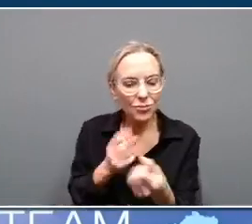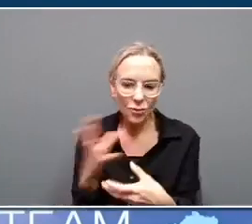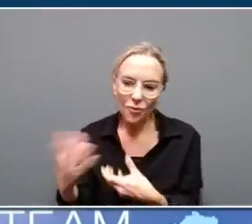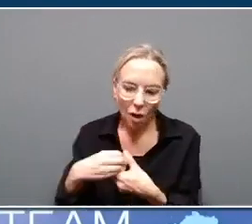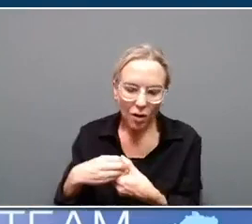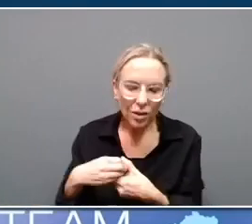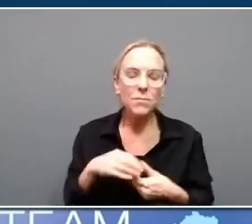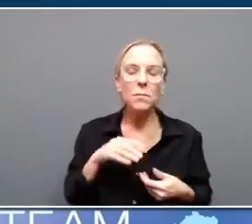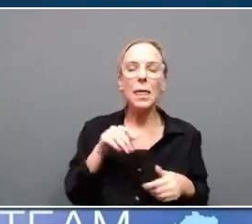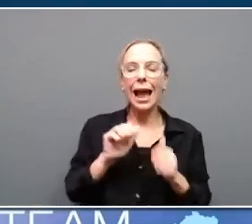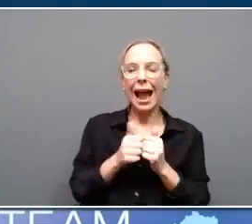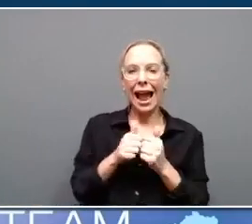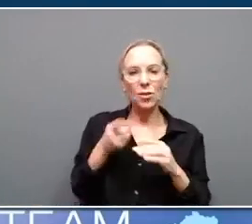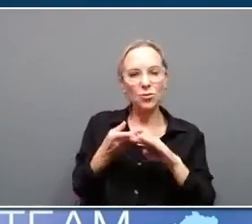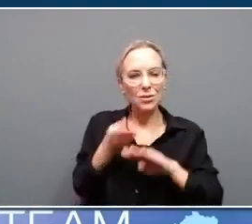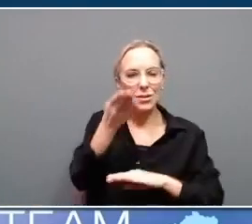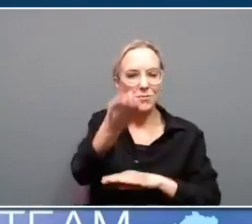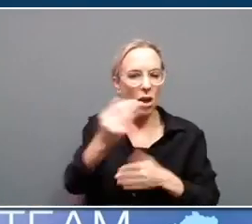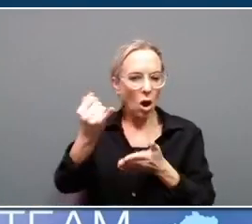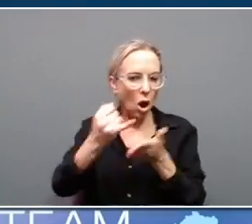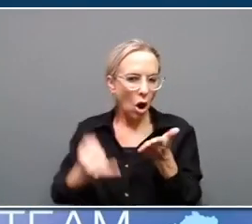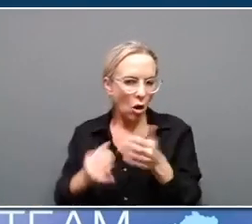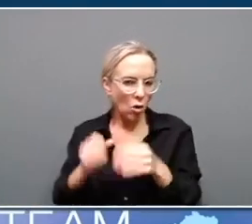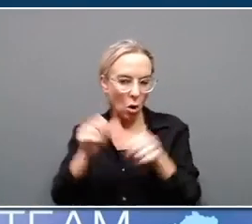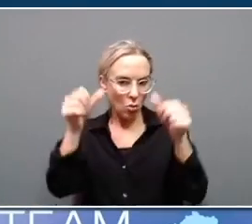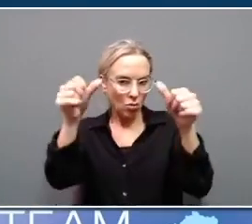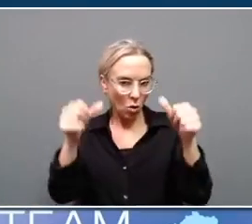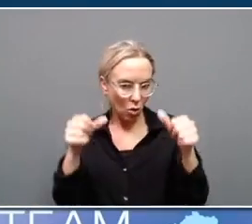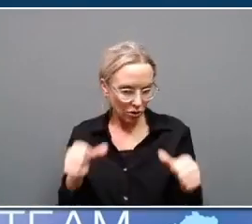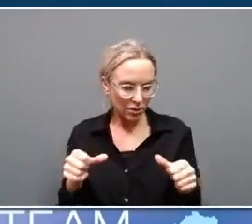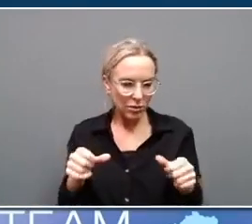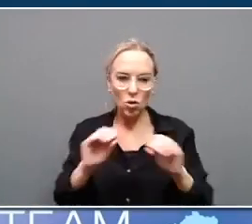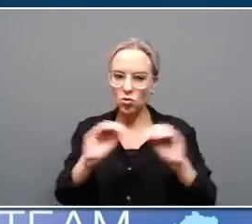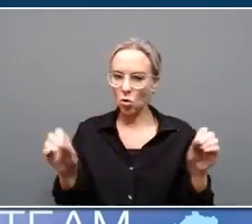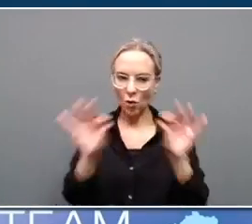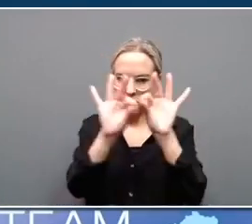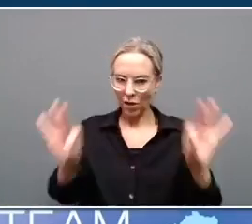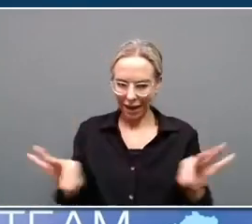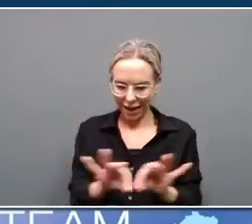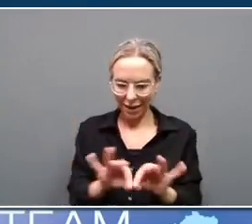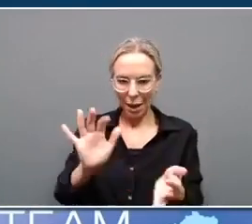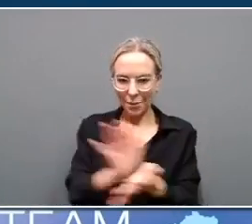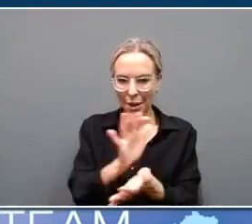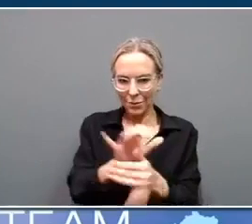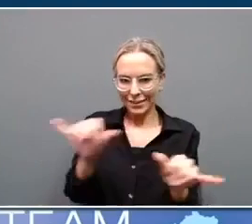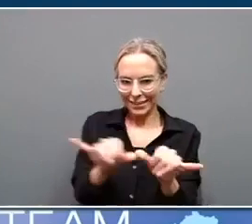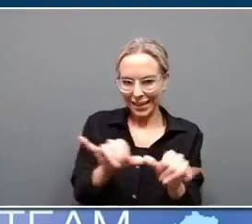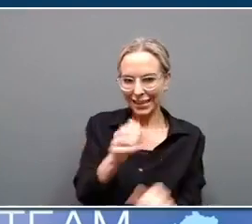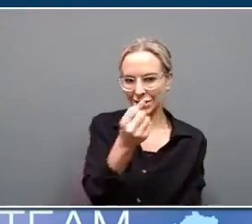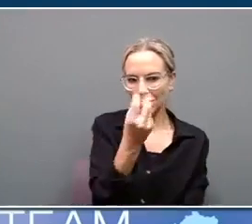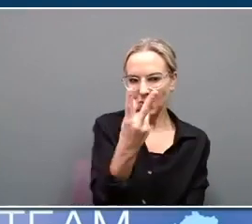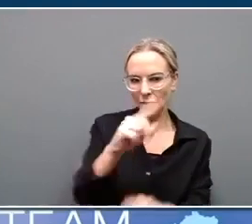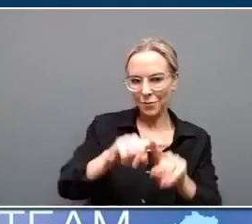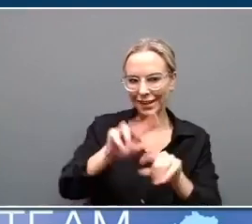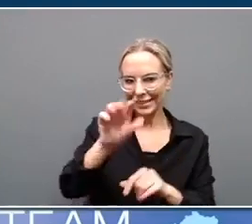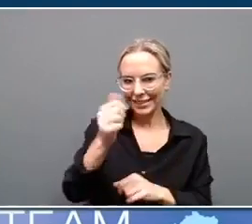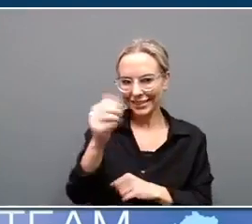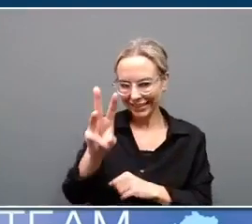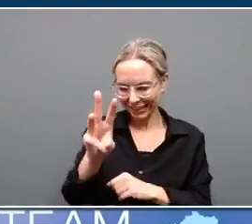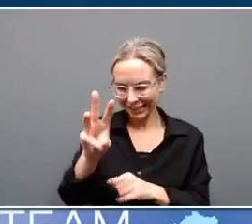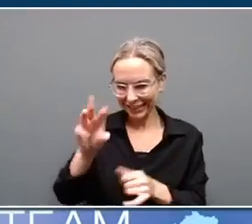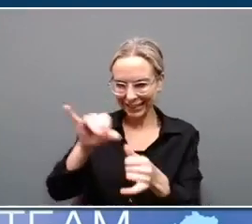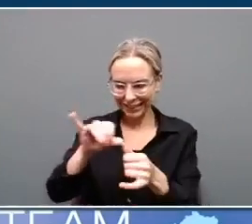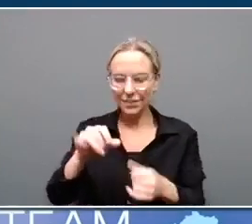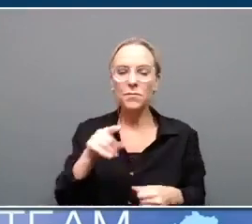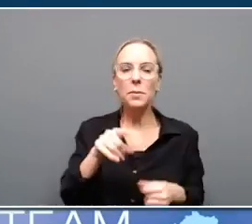submitted. Posters should be submitted unframed on paper no larger than 12 by 16 inches and include a completed entry